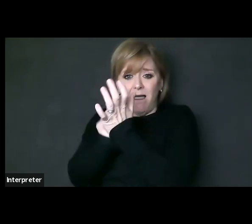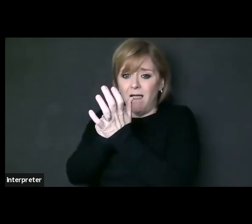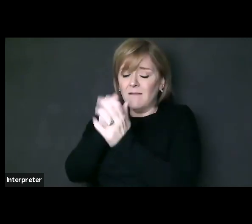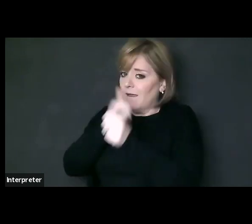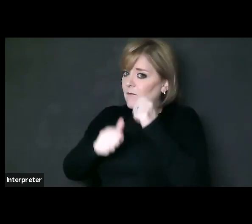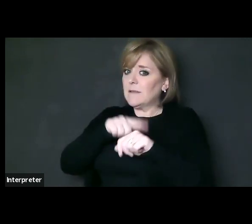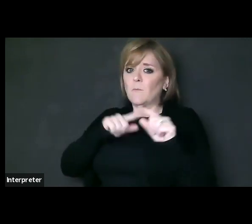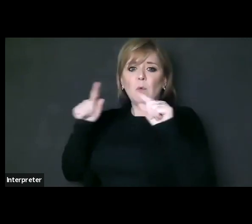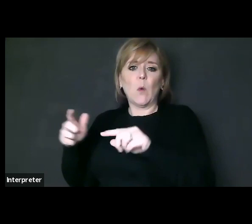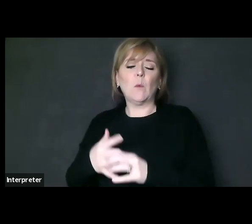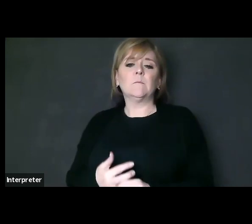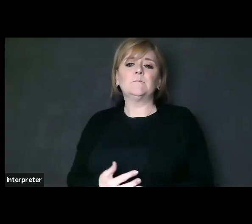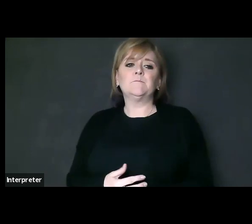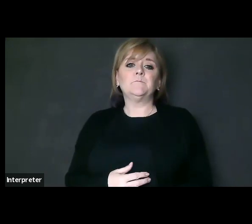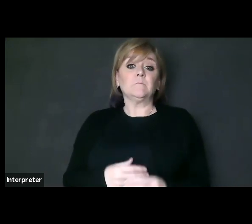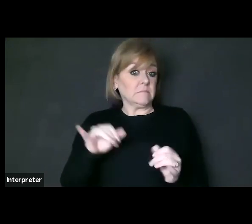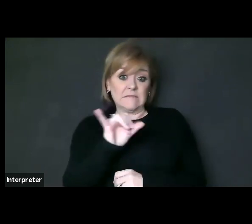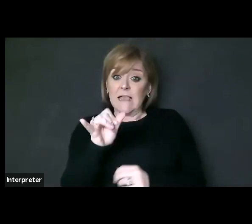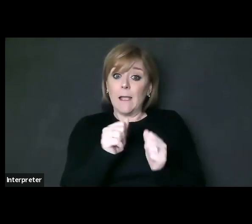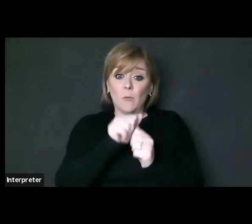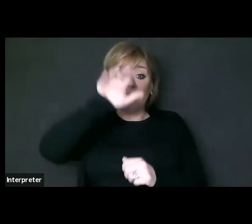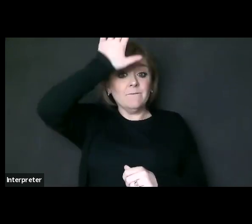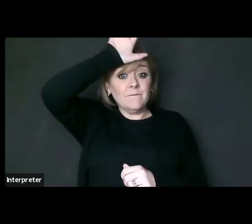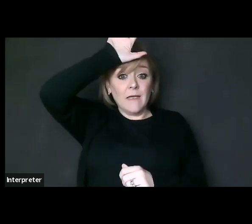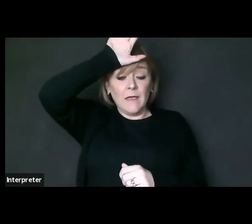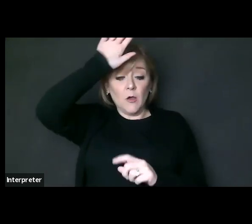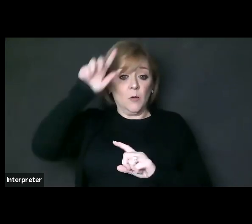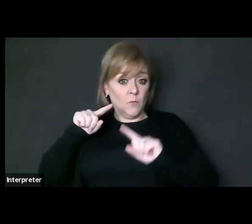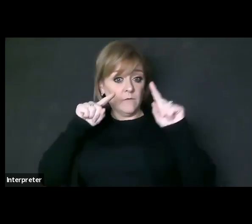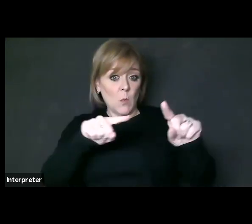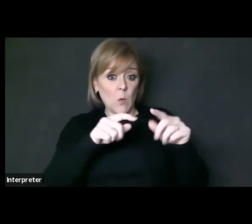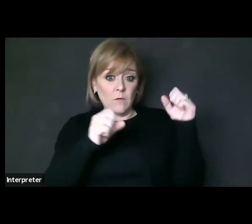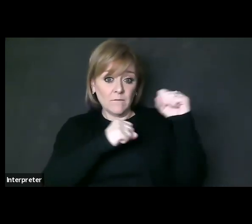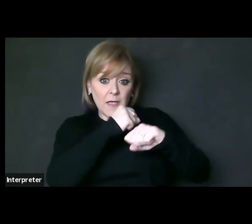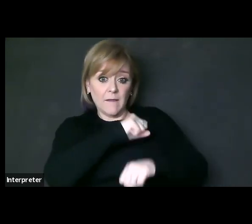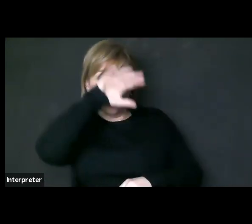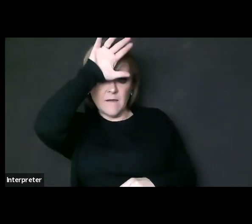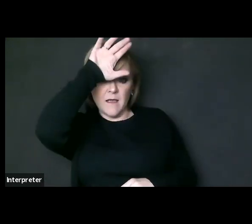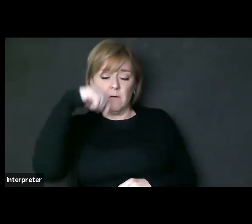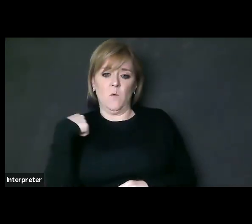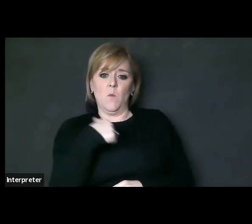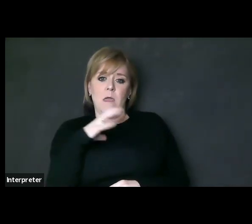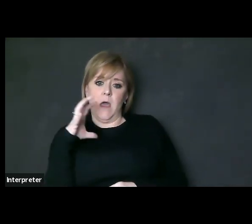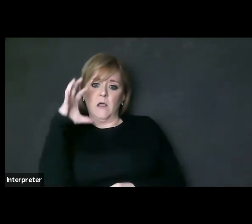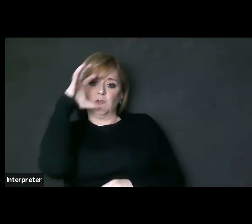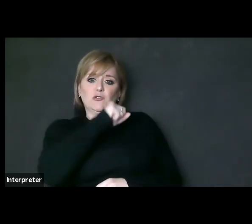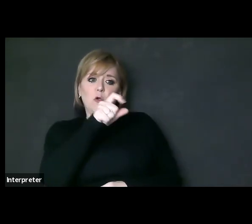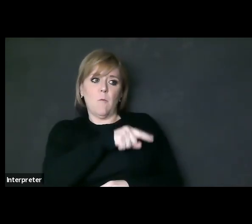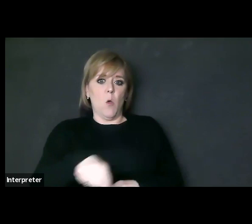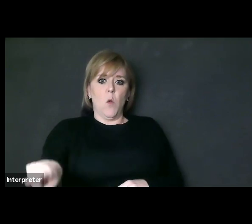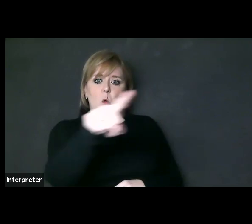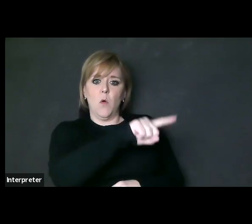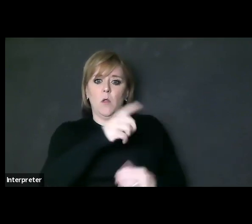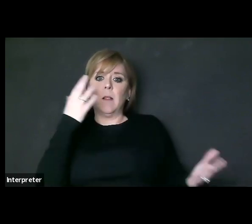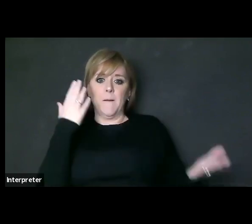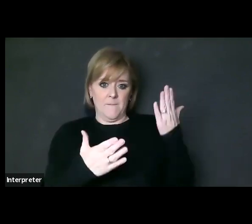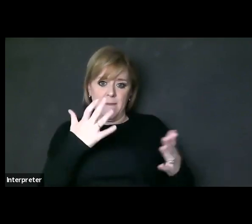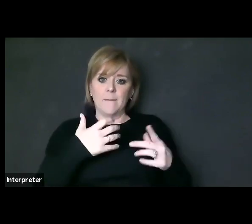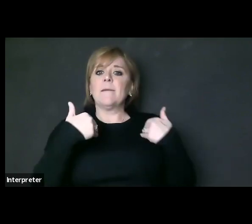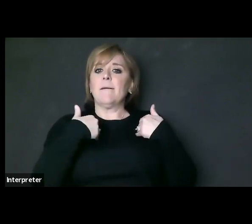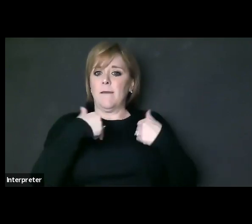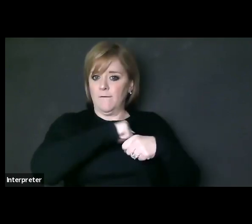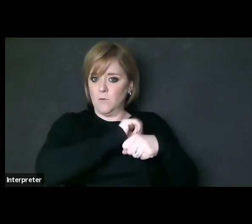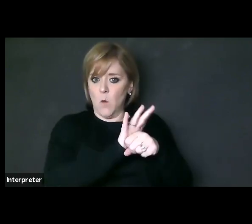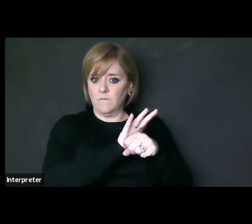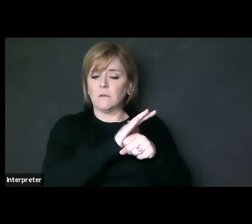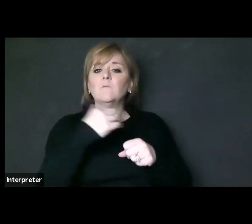Even on fire calls, we are using social distancing. We assume that everyone we come in contact with may be infected.